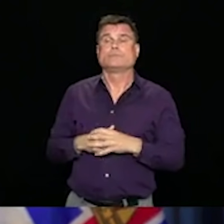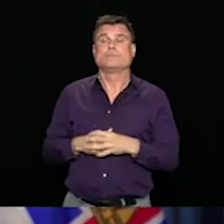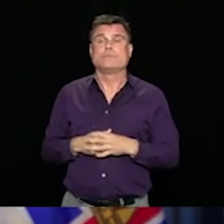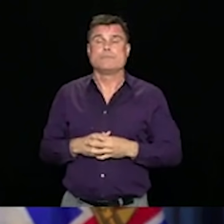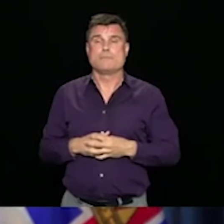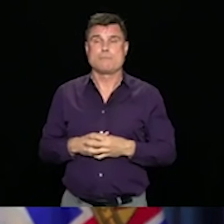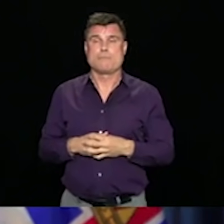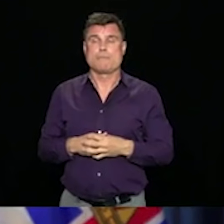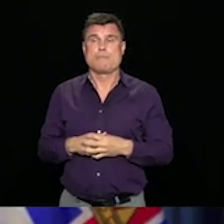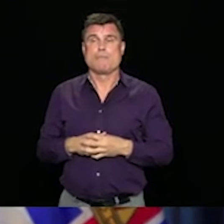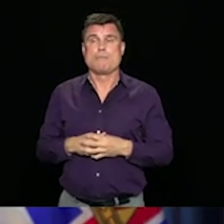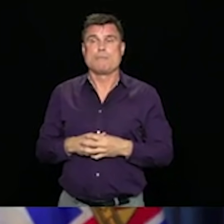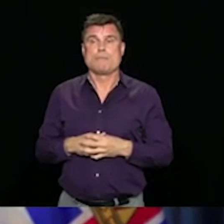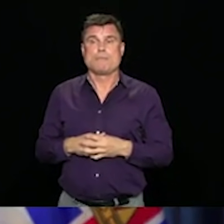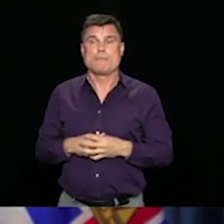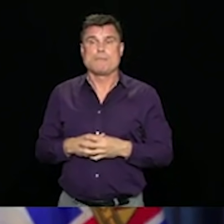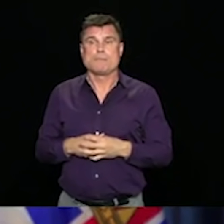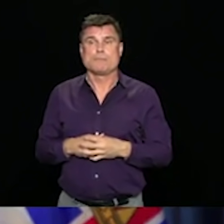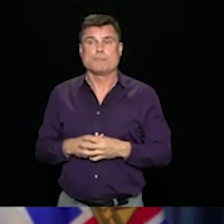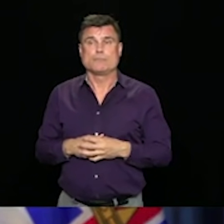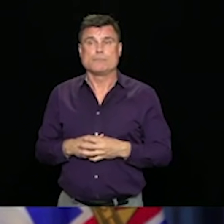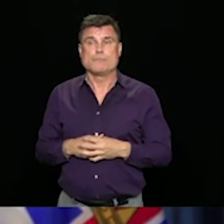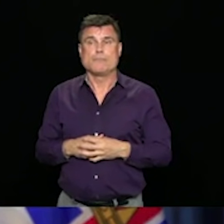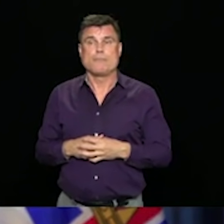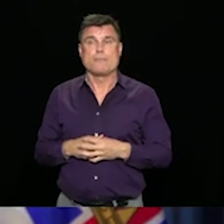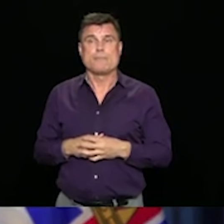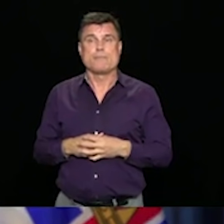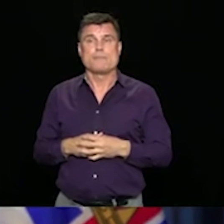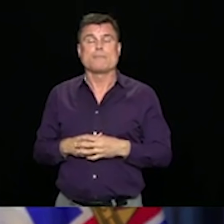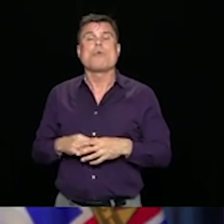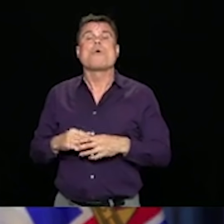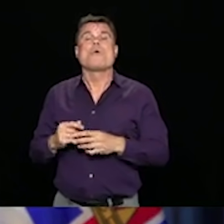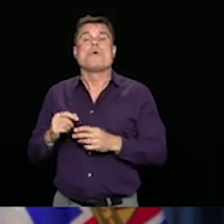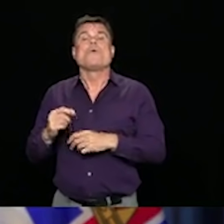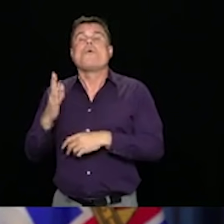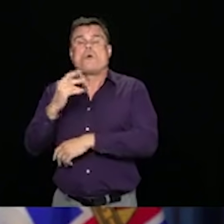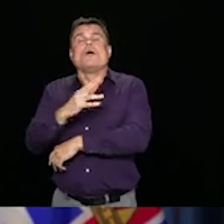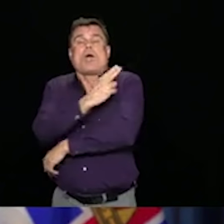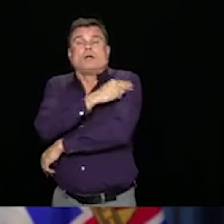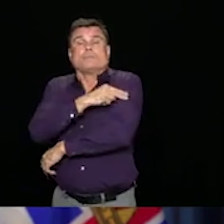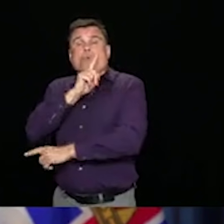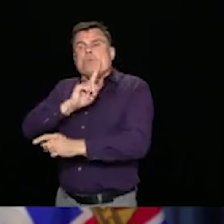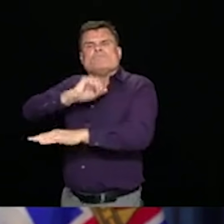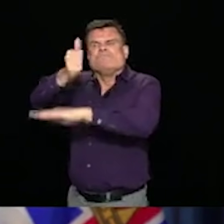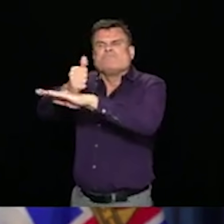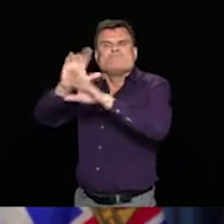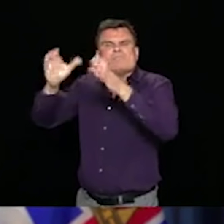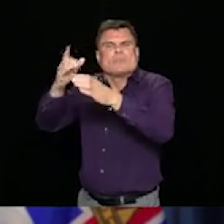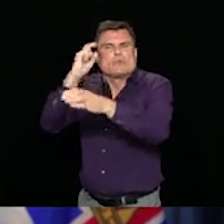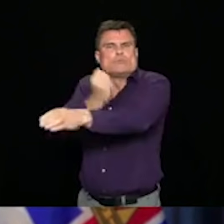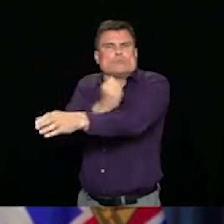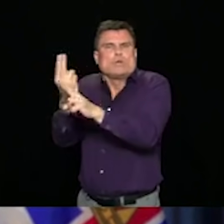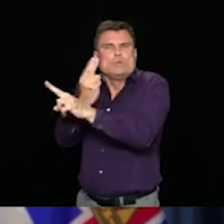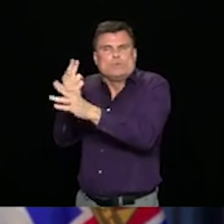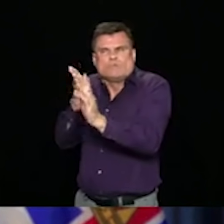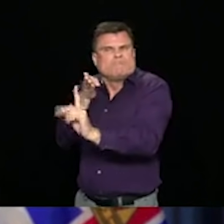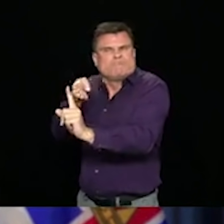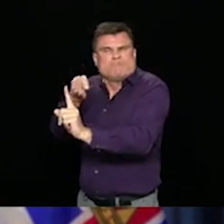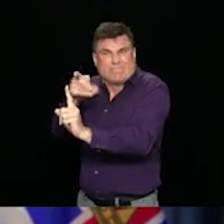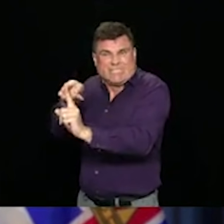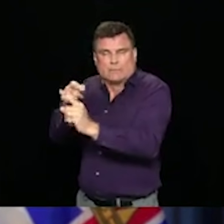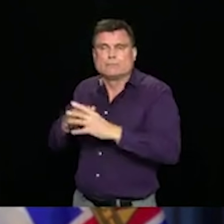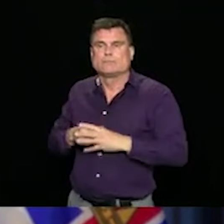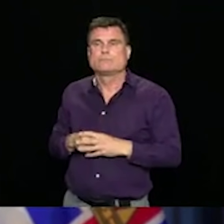initiative, that update, and then one about surgeries. I want to start the single site initiative update with a correction. The total number of